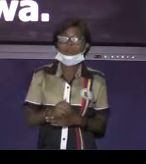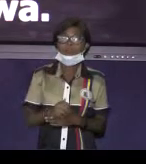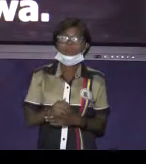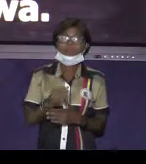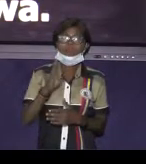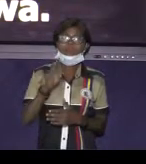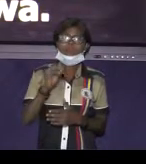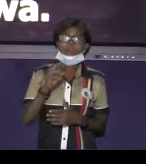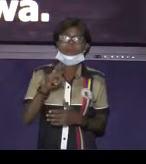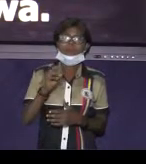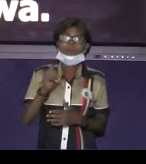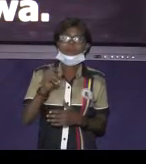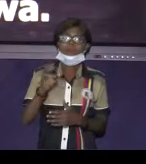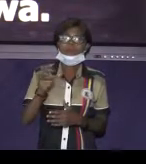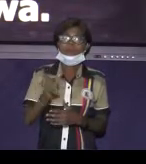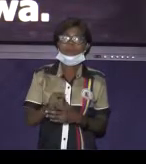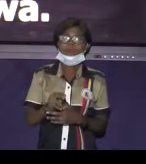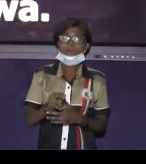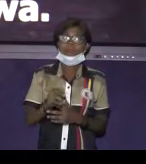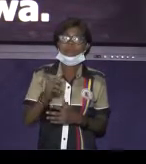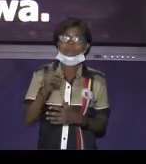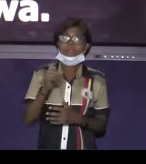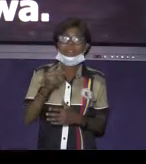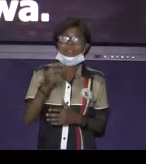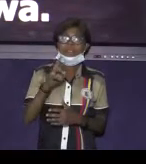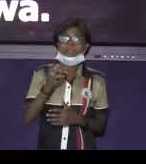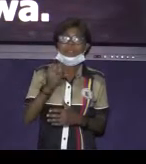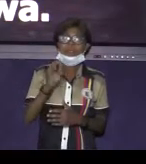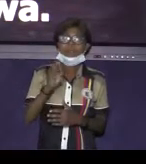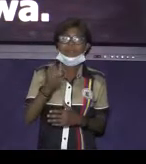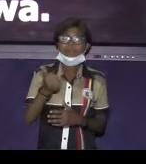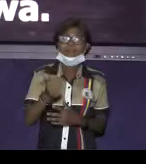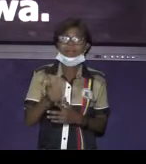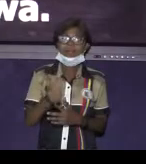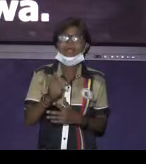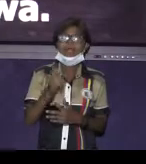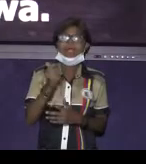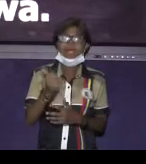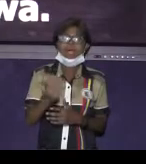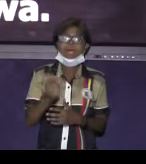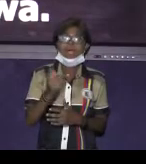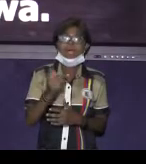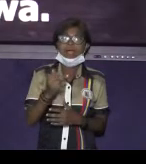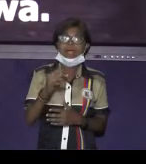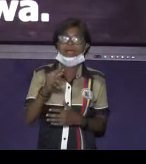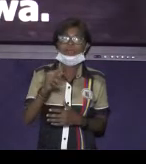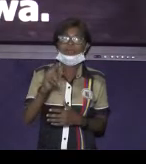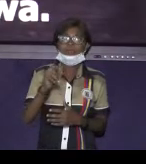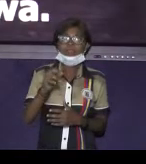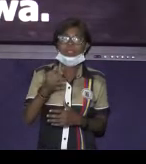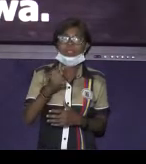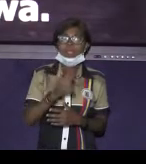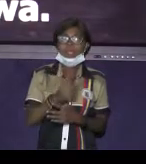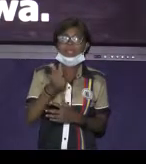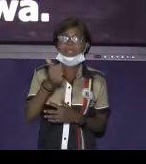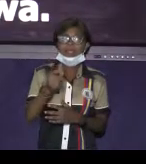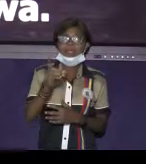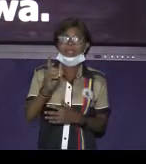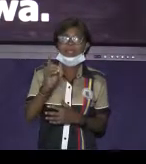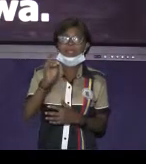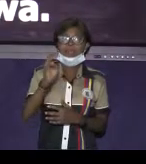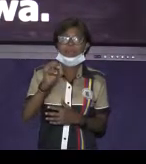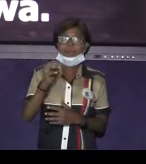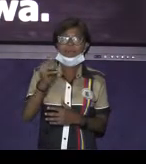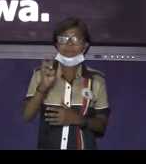Taraba, Kaduna, Adamawa. All these are in the northern part of the country.